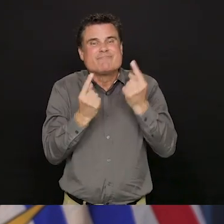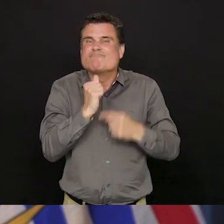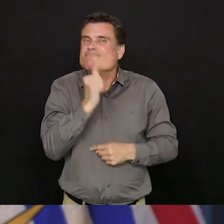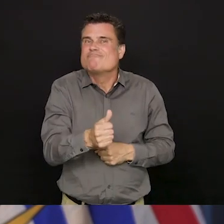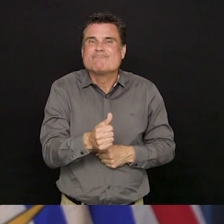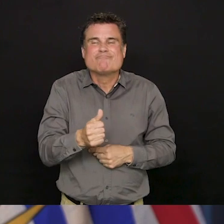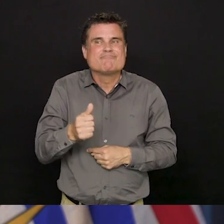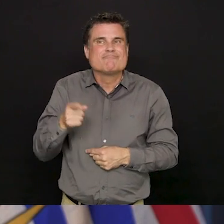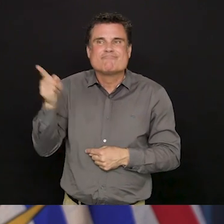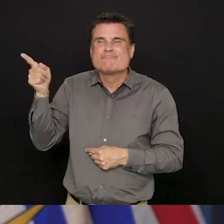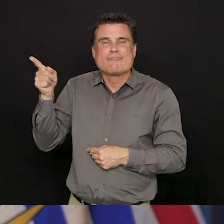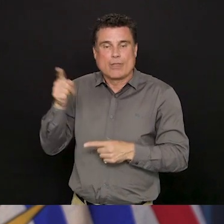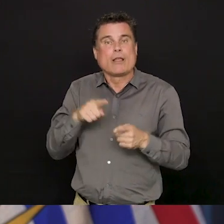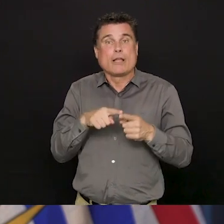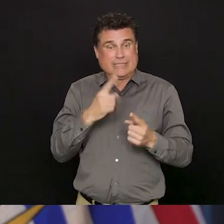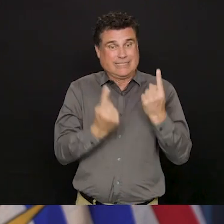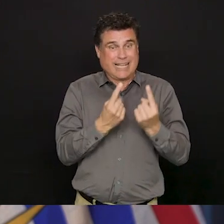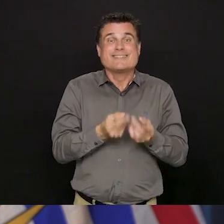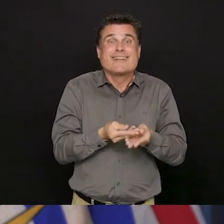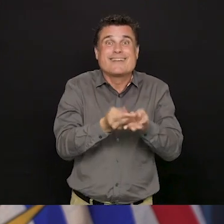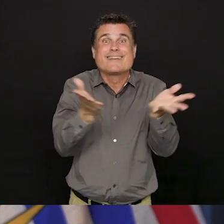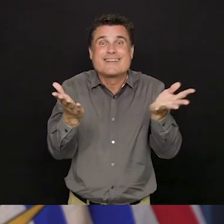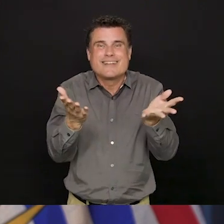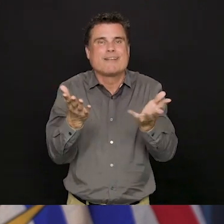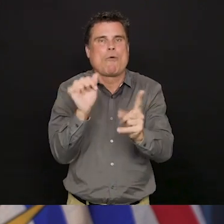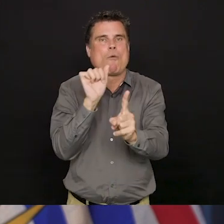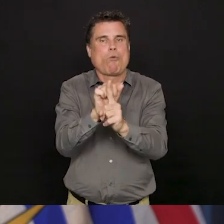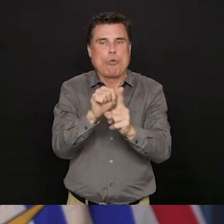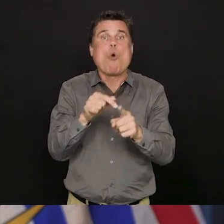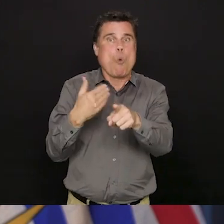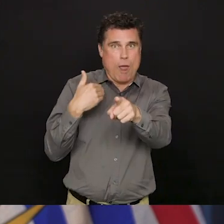actually one of the good news stories perhaps is that